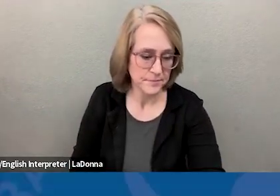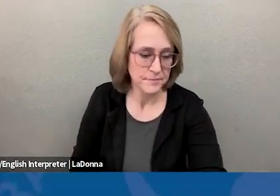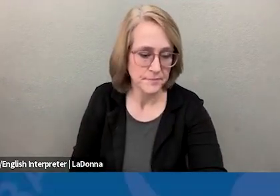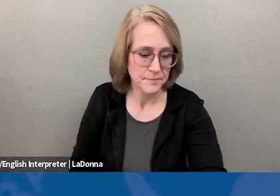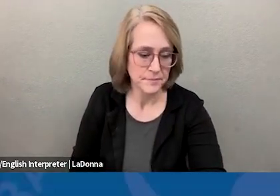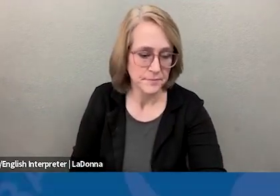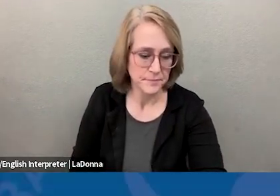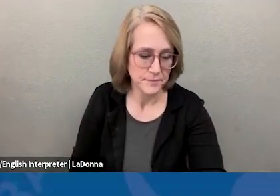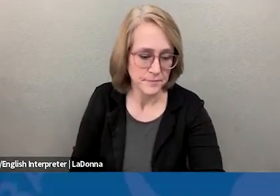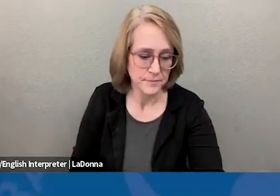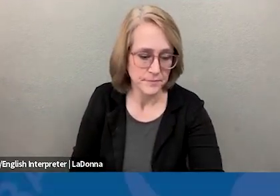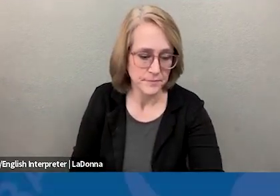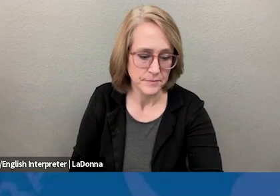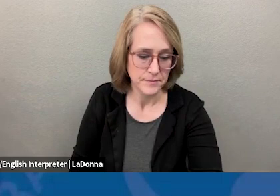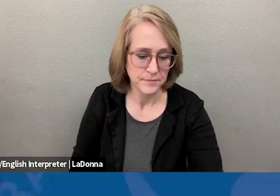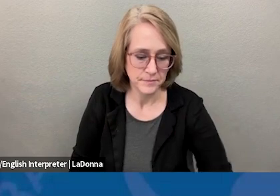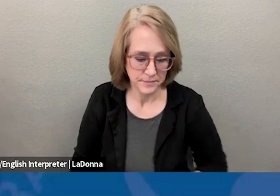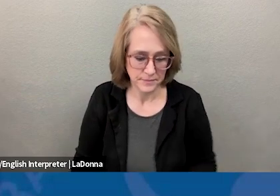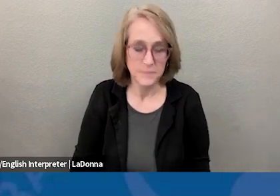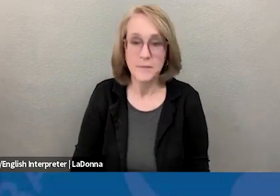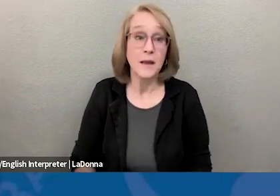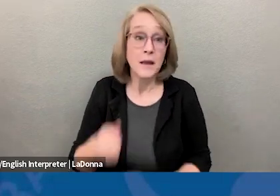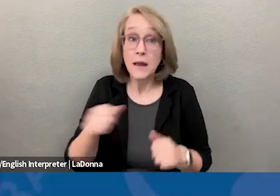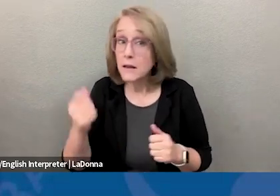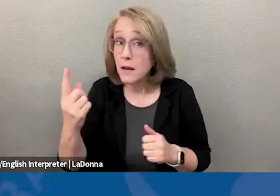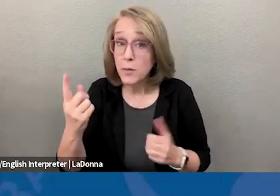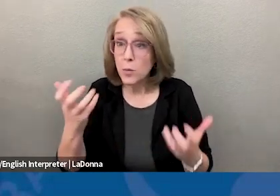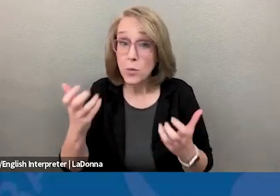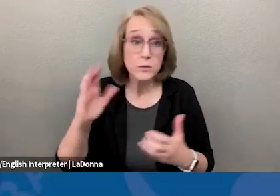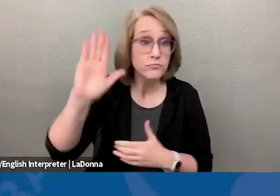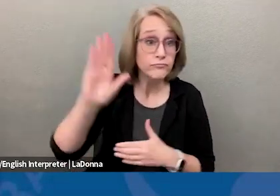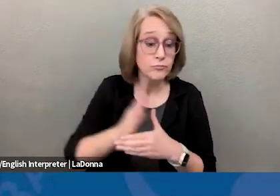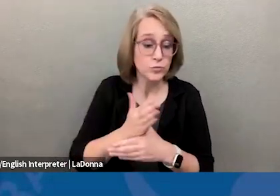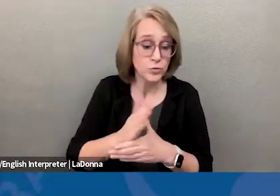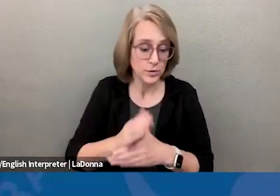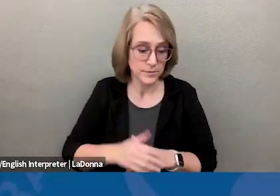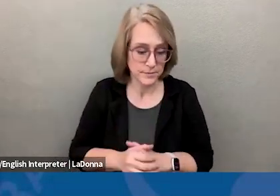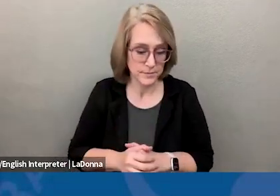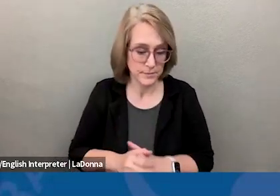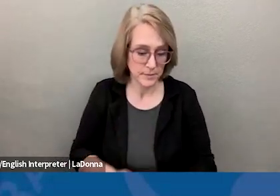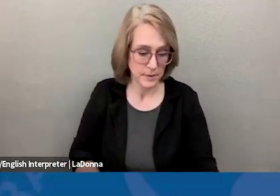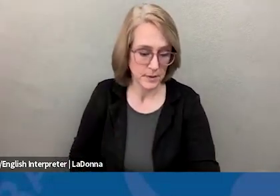And would anybody else like to share? I don't see any other hands up right now.